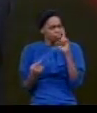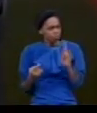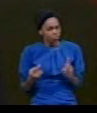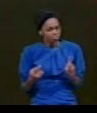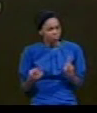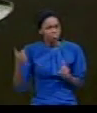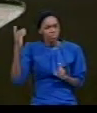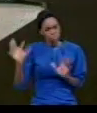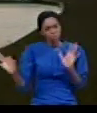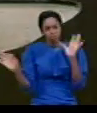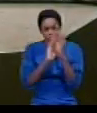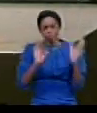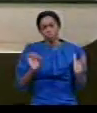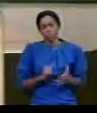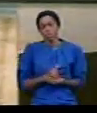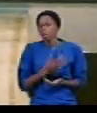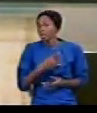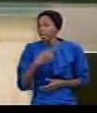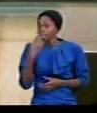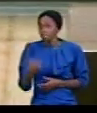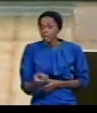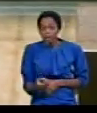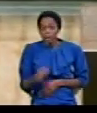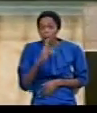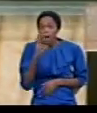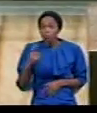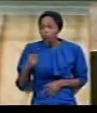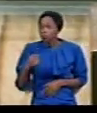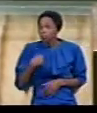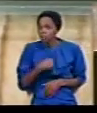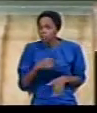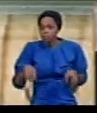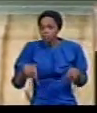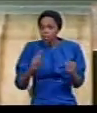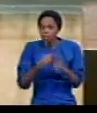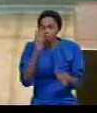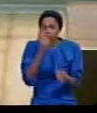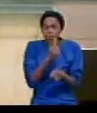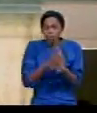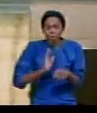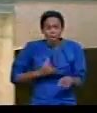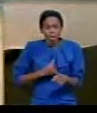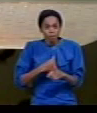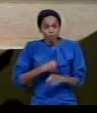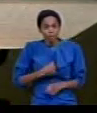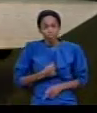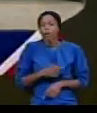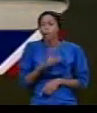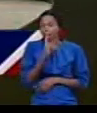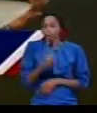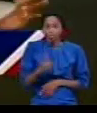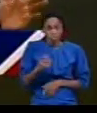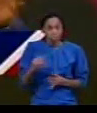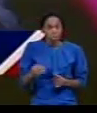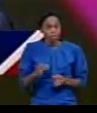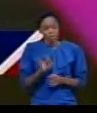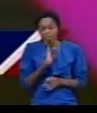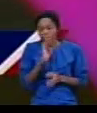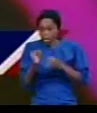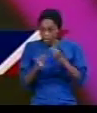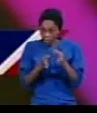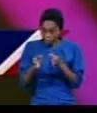forbid. He said, are we trying to justify ourselves? Actually, he was referring to what Peter